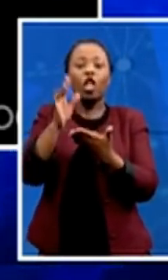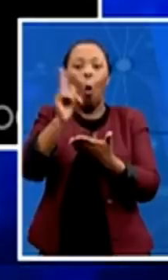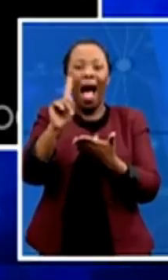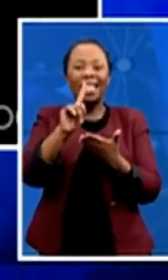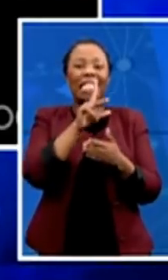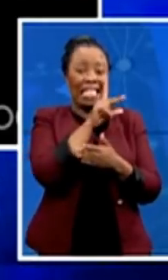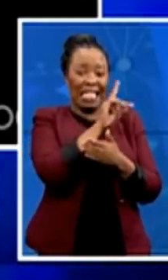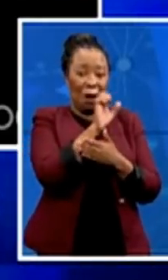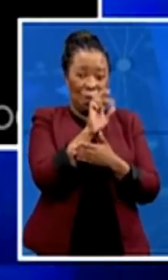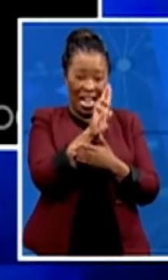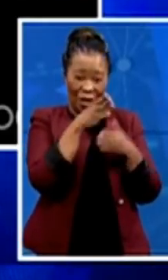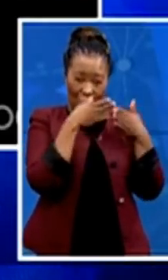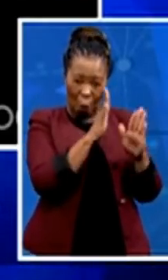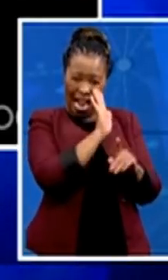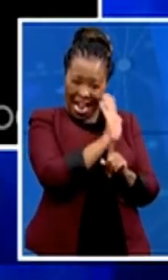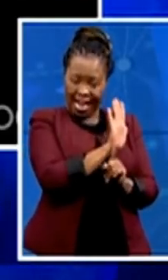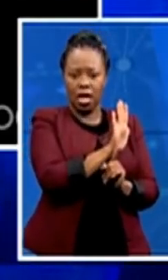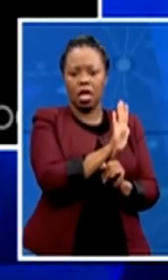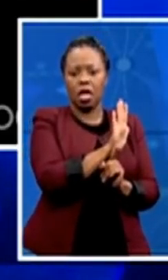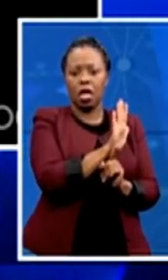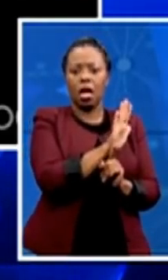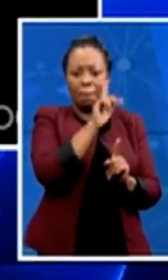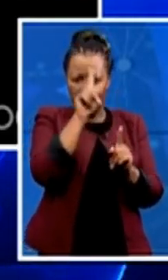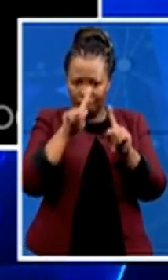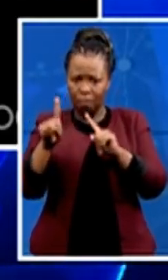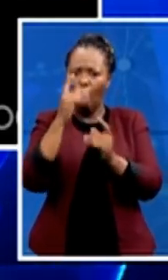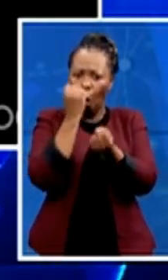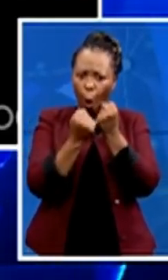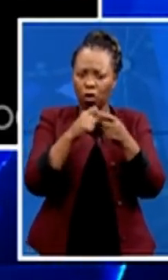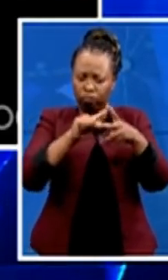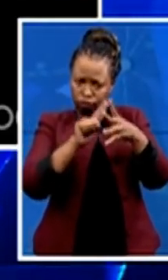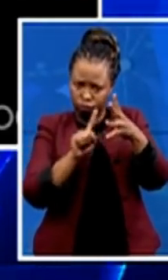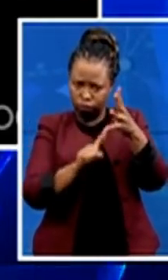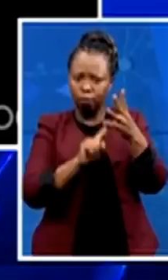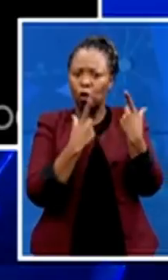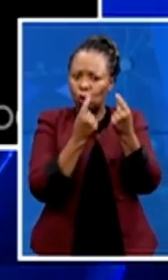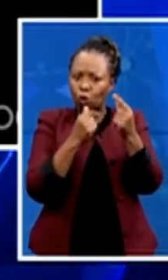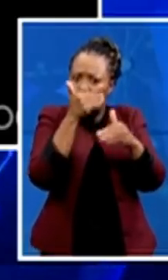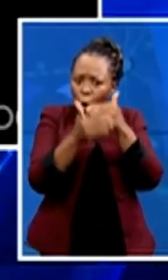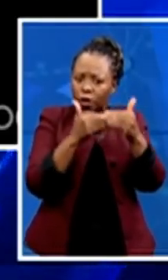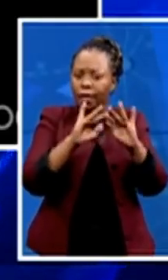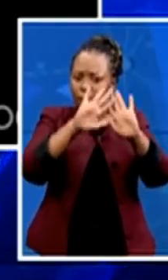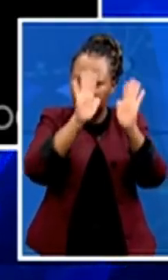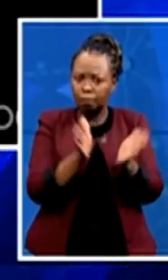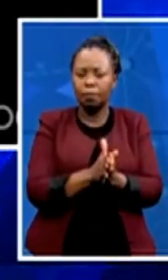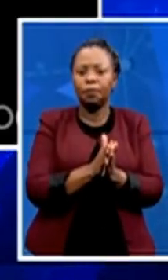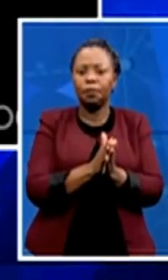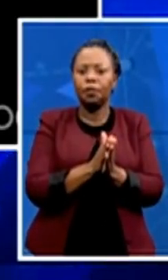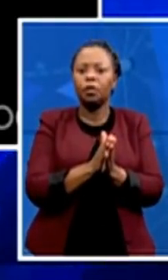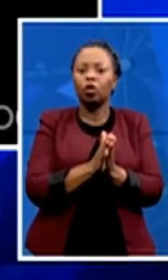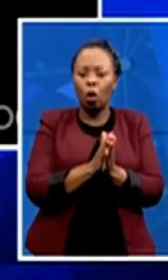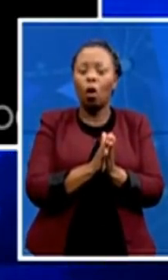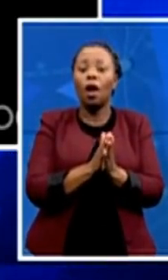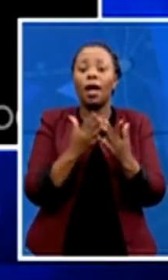is that within the space, and this case is unprecedented in that fashion as well, within the space of 48